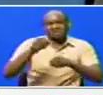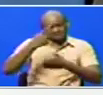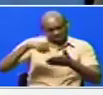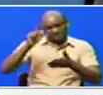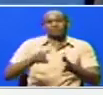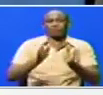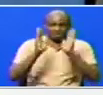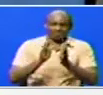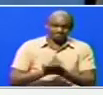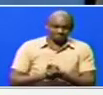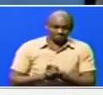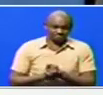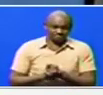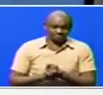manner.